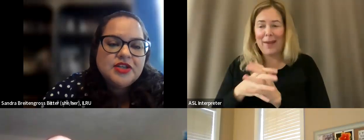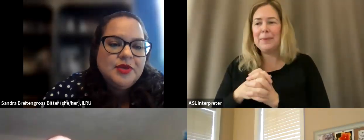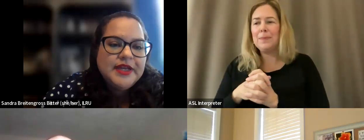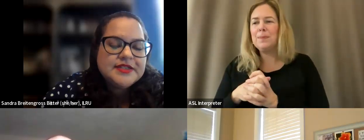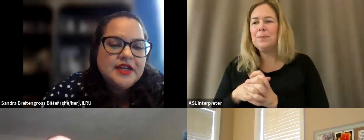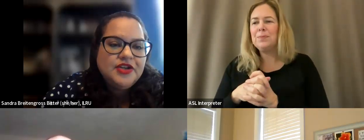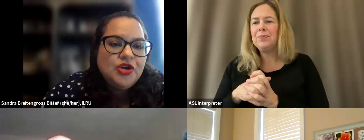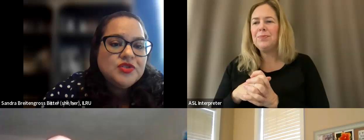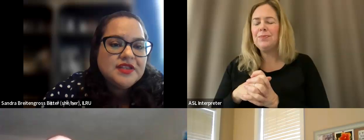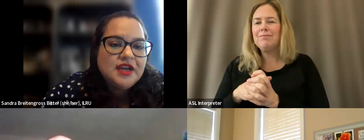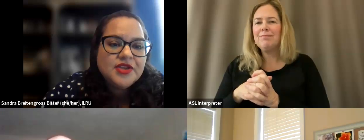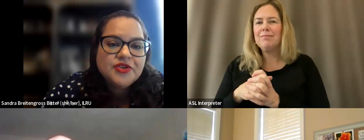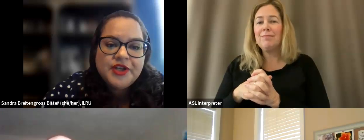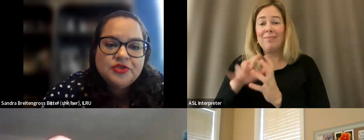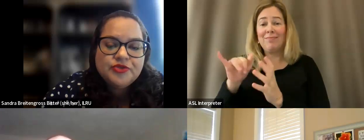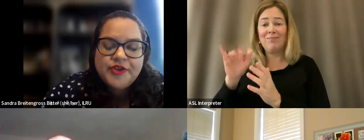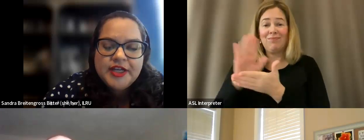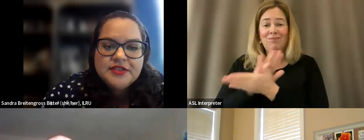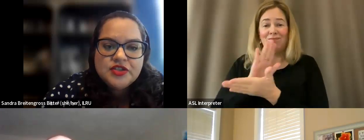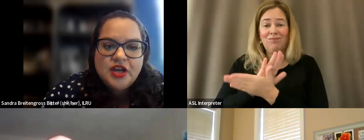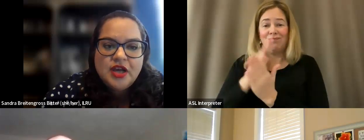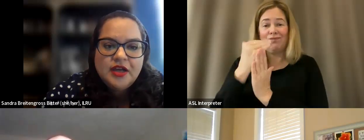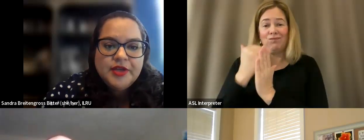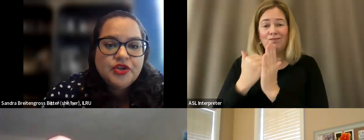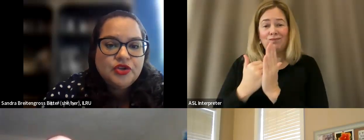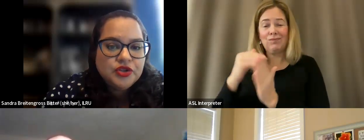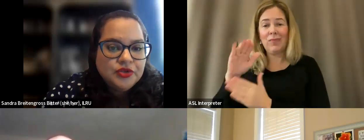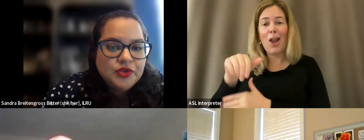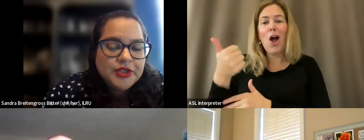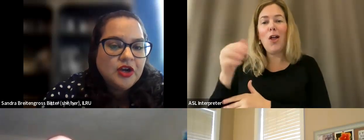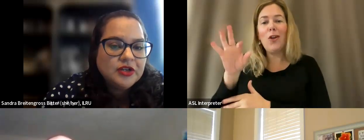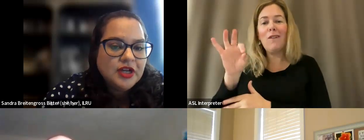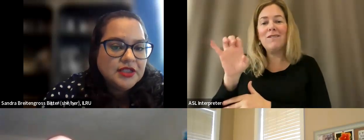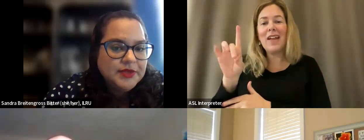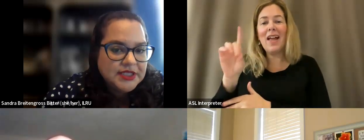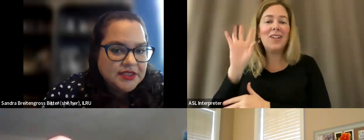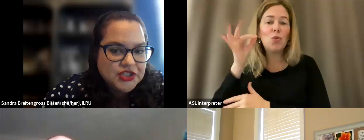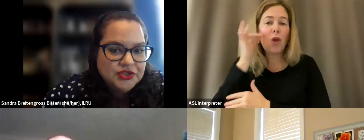the document makes a note that other federal funds include but are not limited